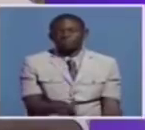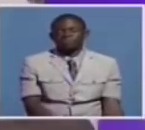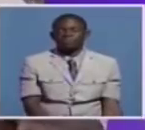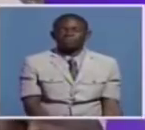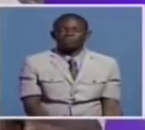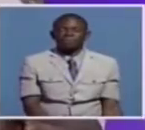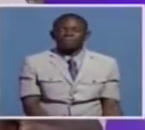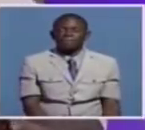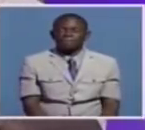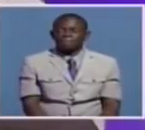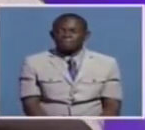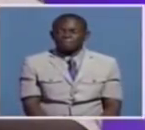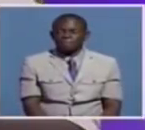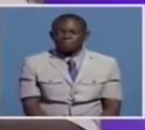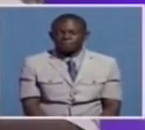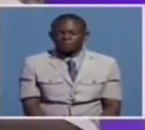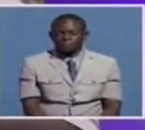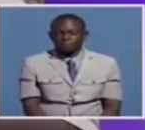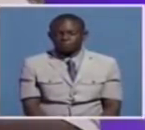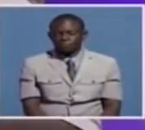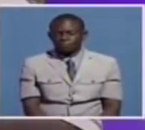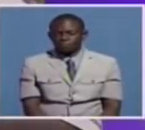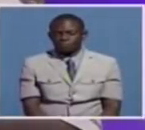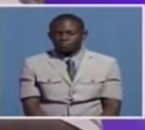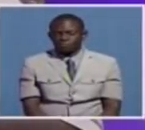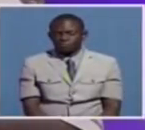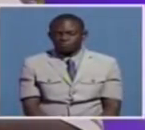extenuating circumstances, and they freed him.